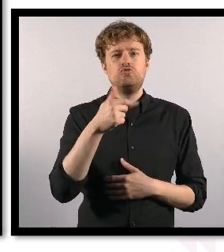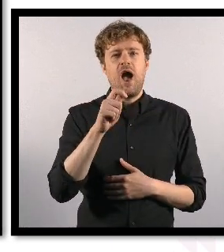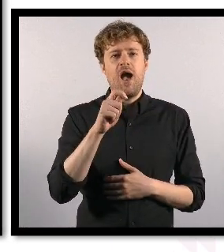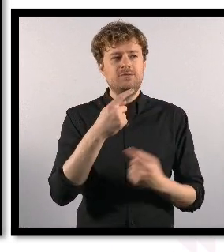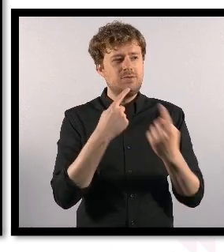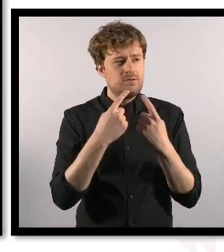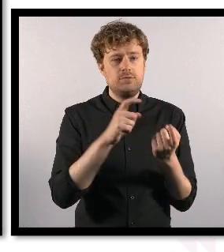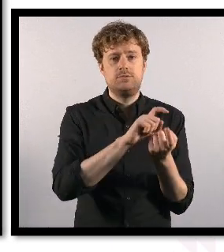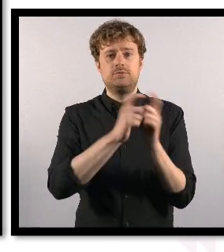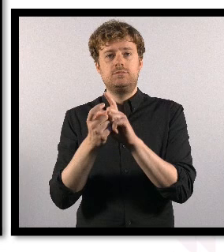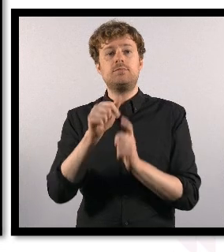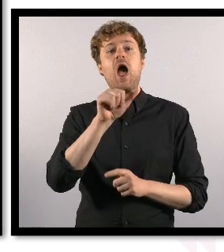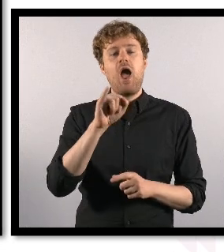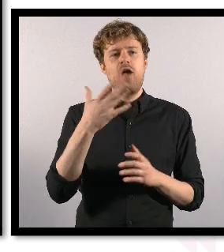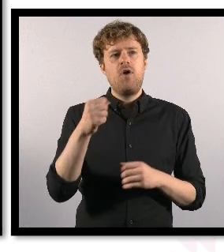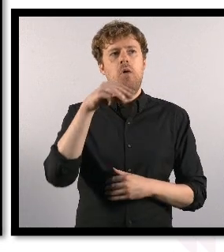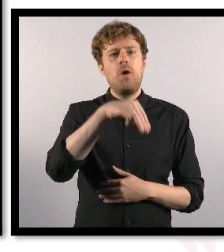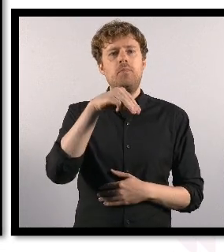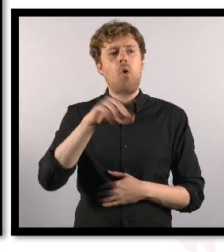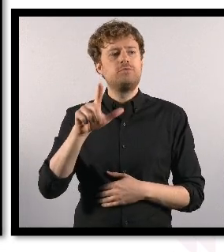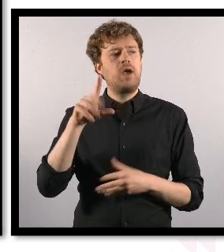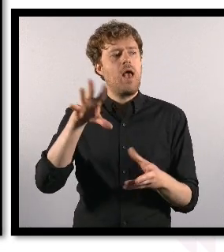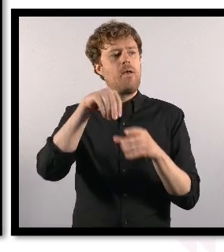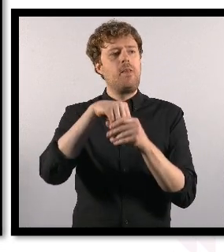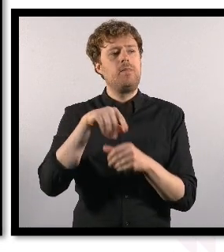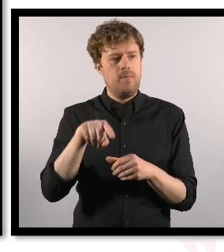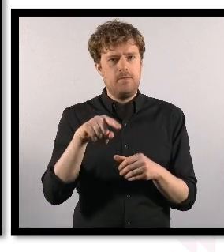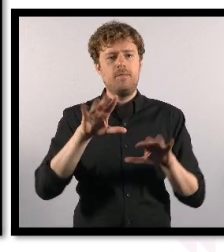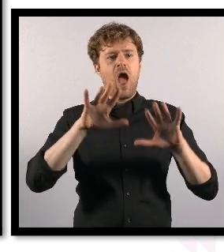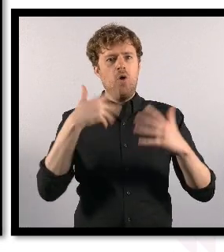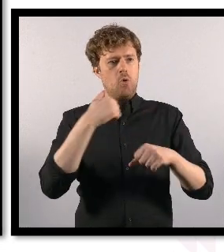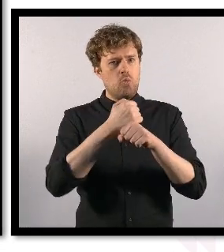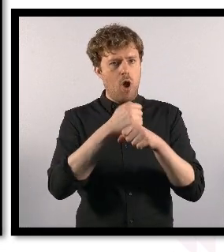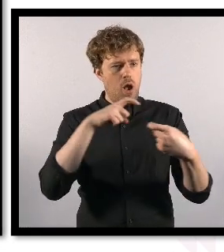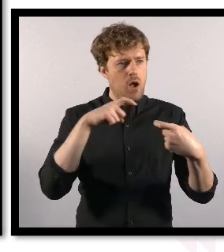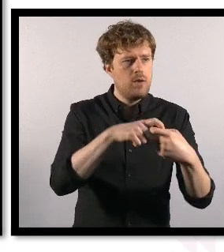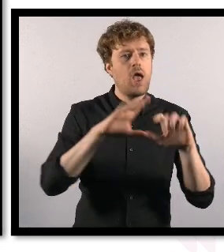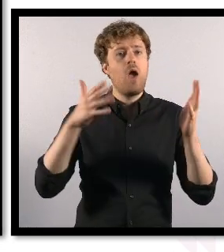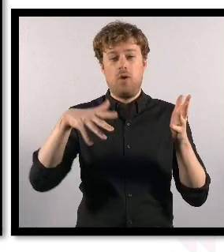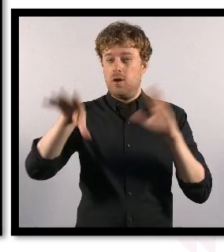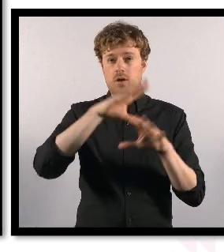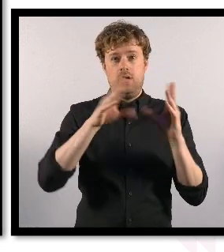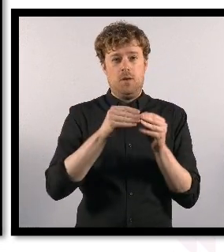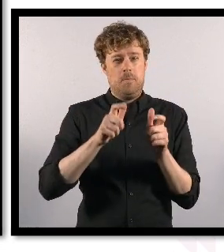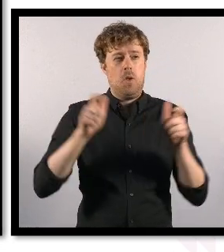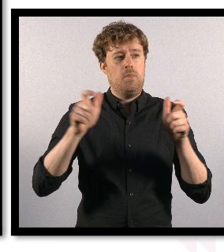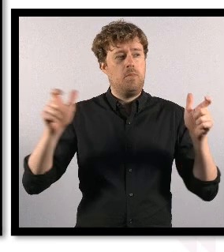context state. But state has weight. All of this